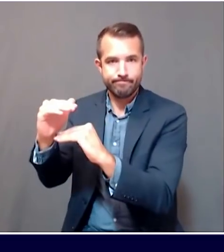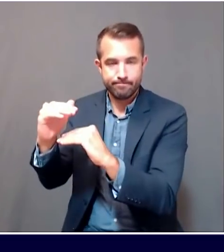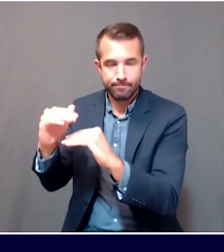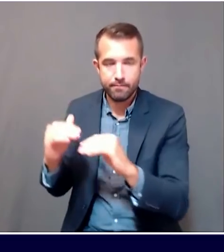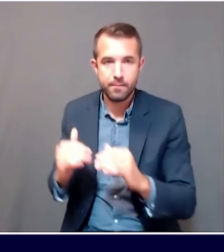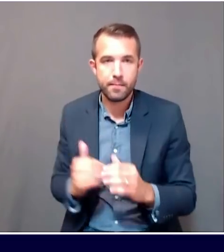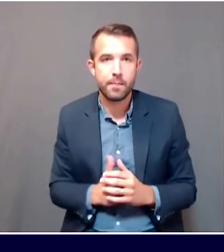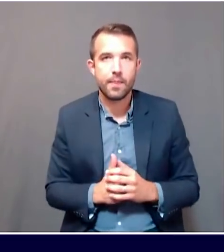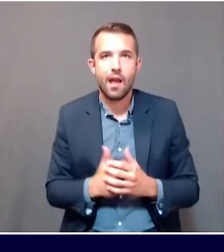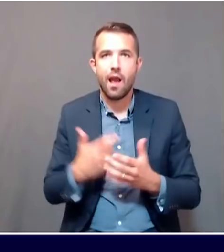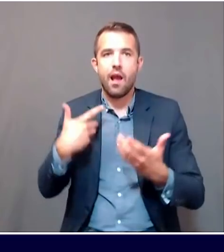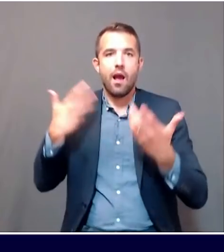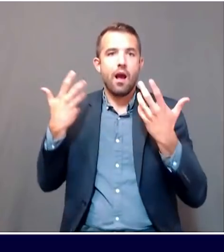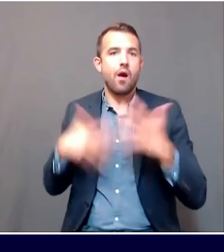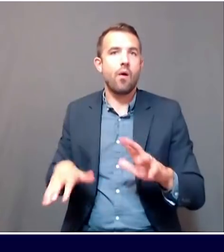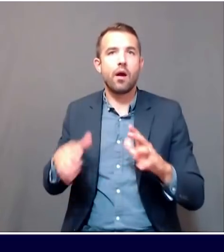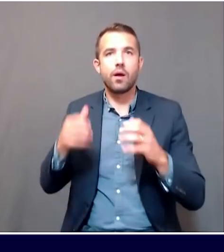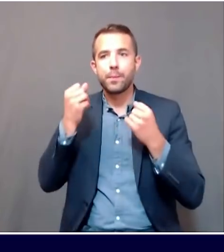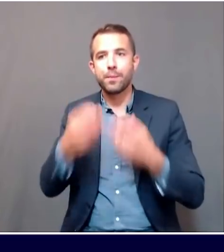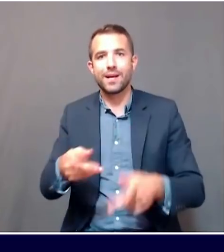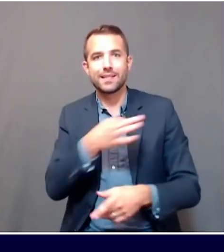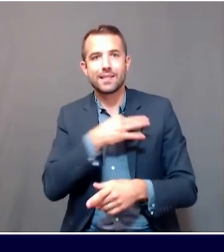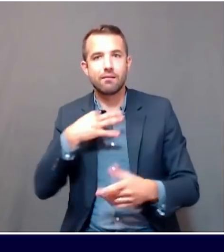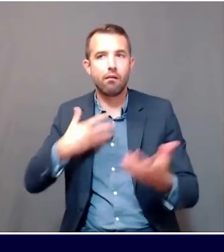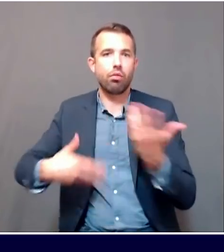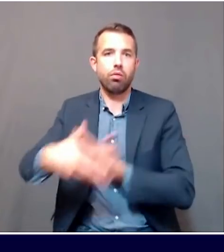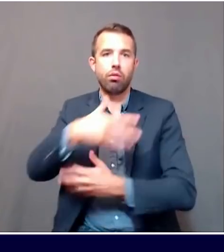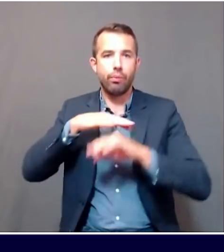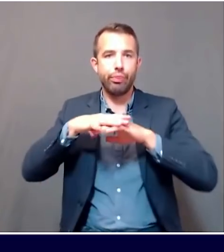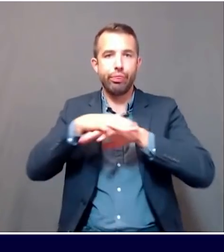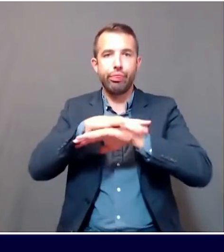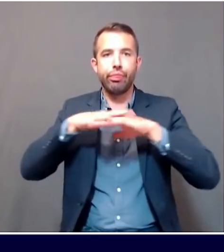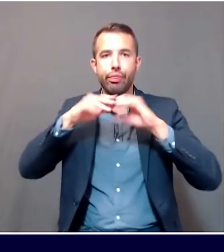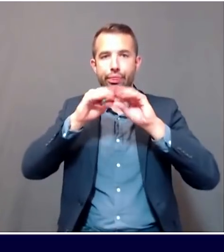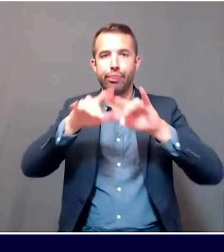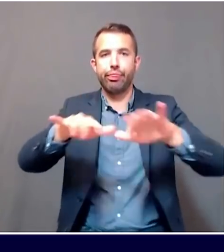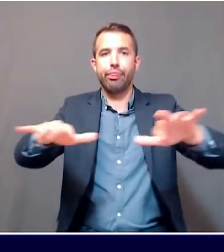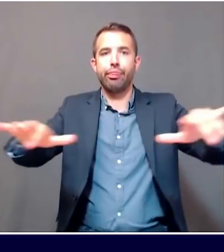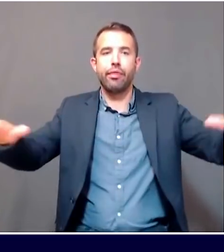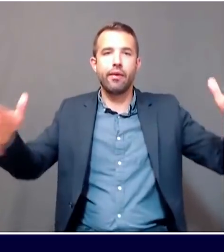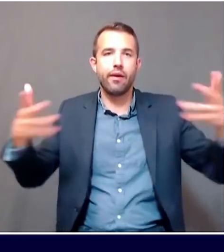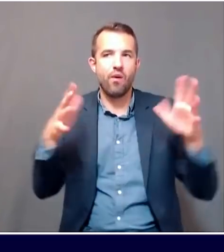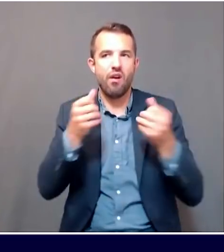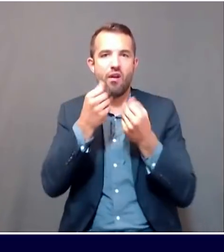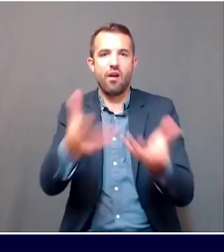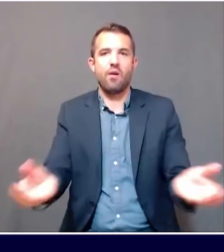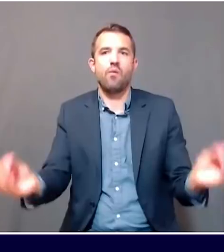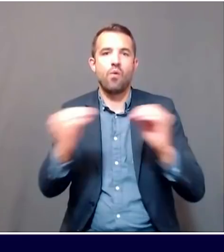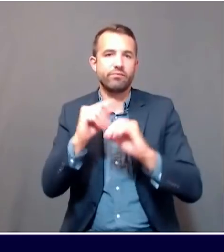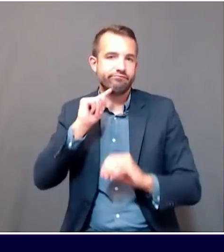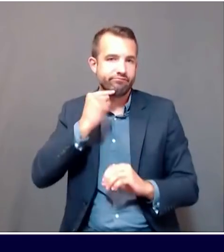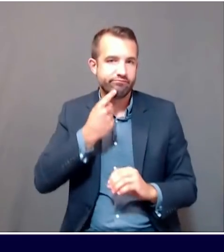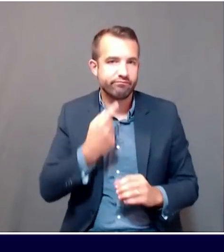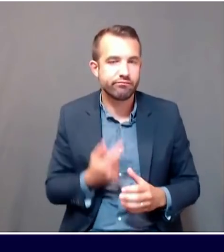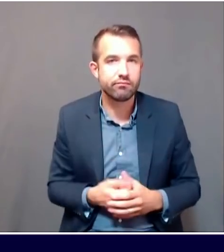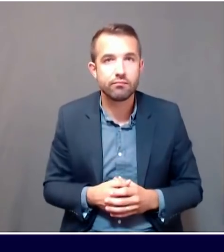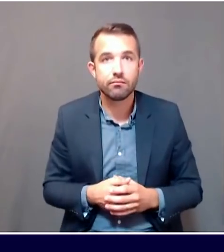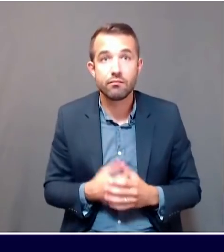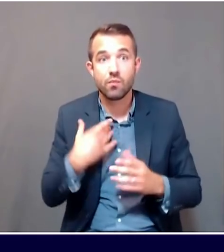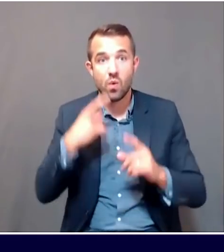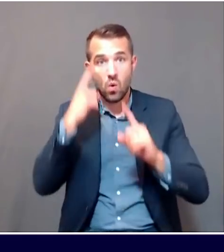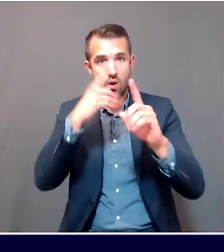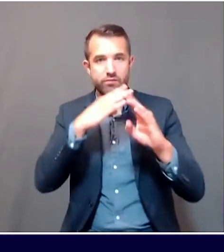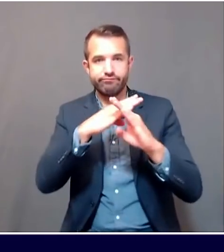staff member or other residents, you've got that much better of a shot at preventing one case from turning into